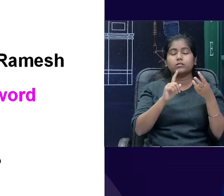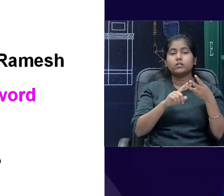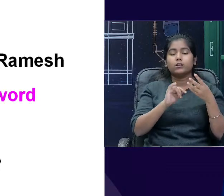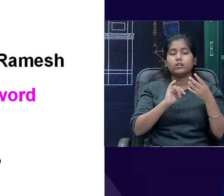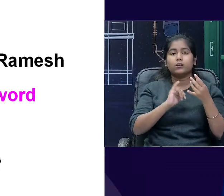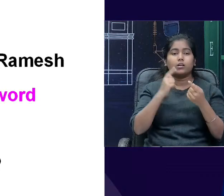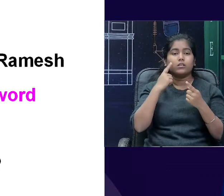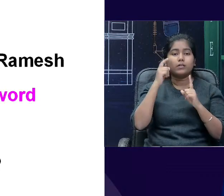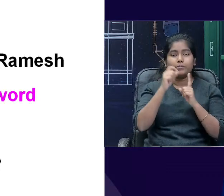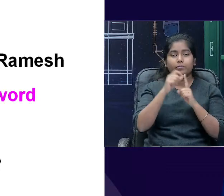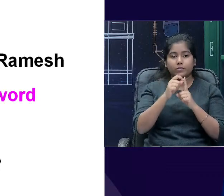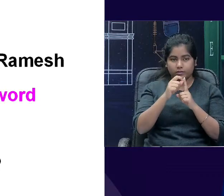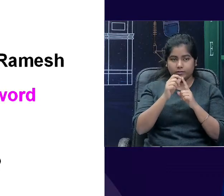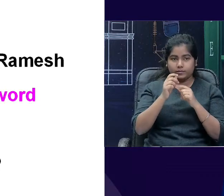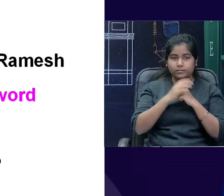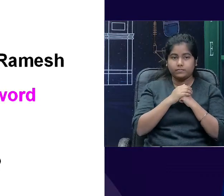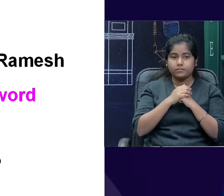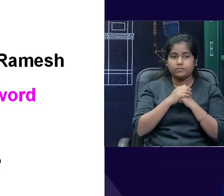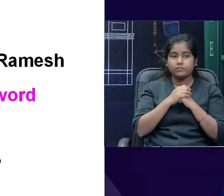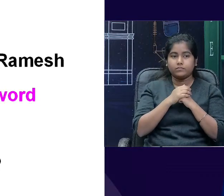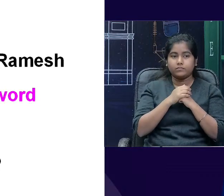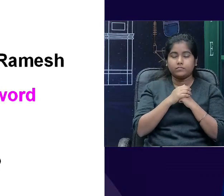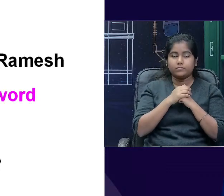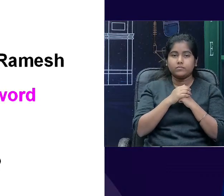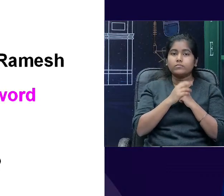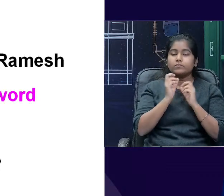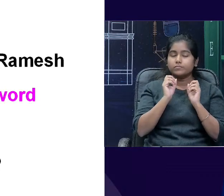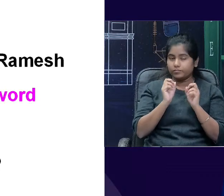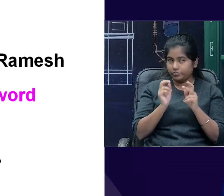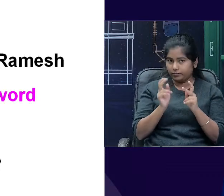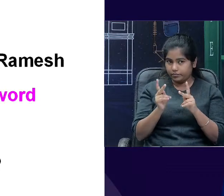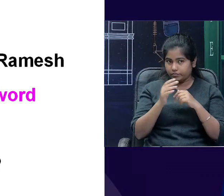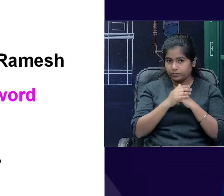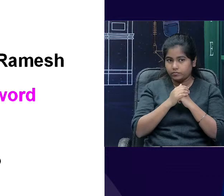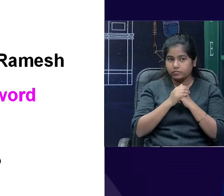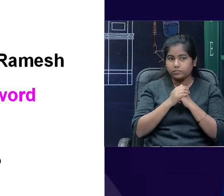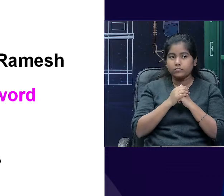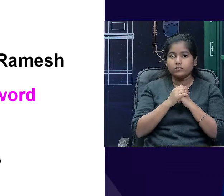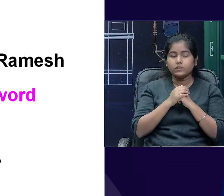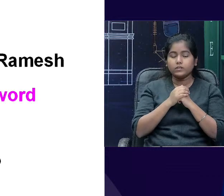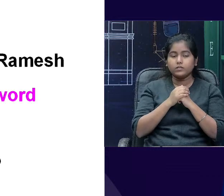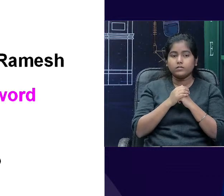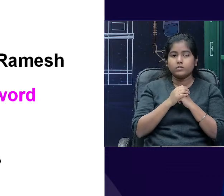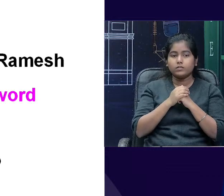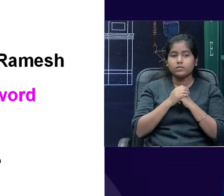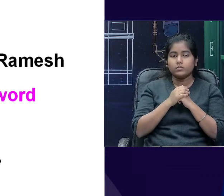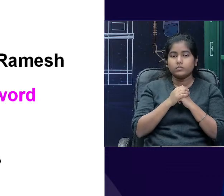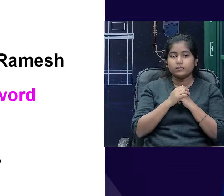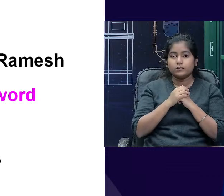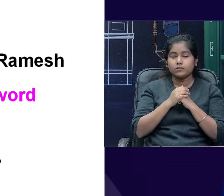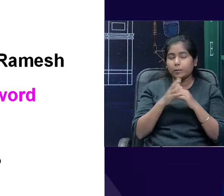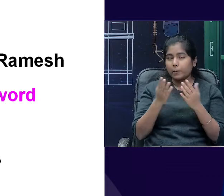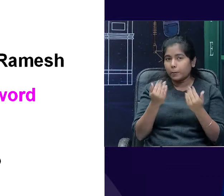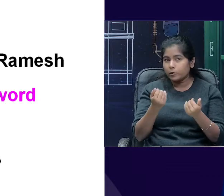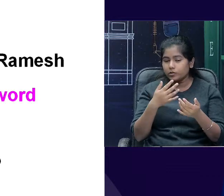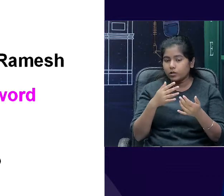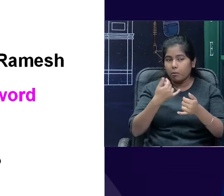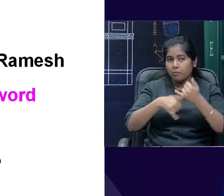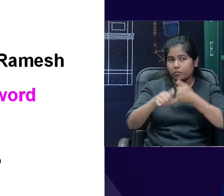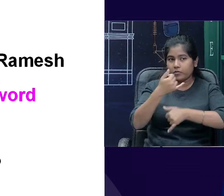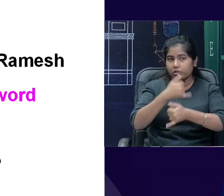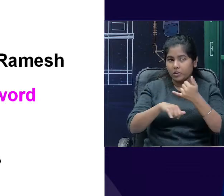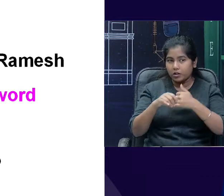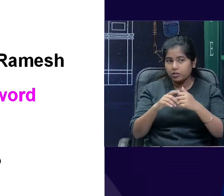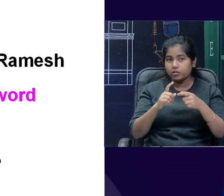option, sip. Okay. We can play one game with the question